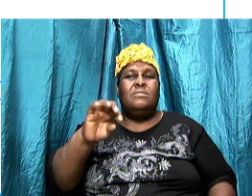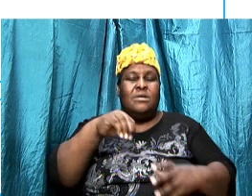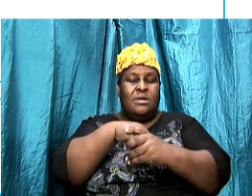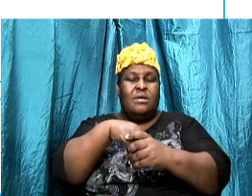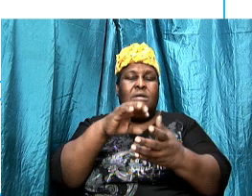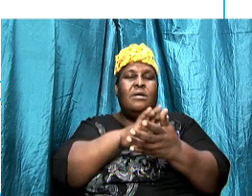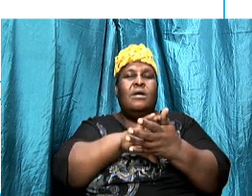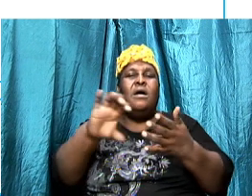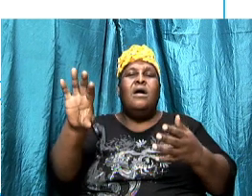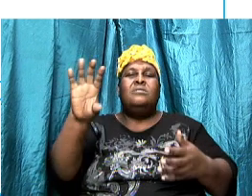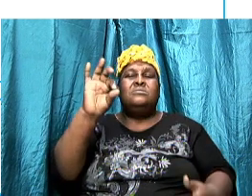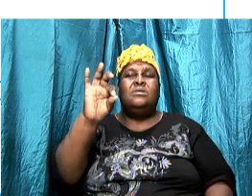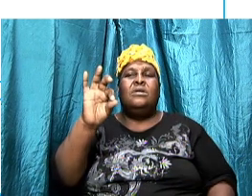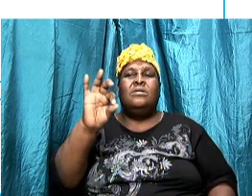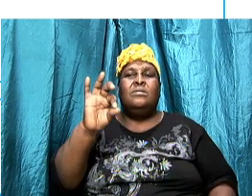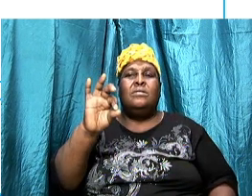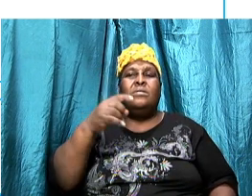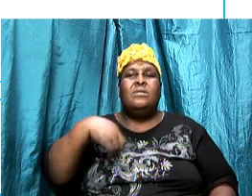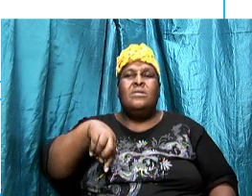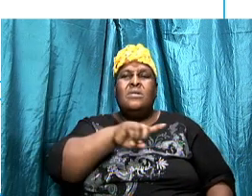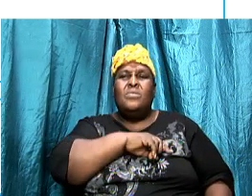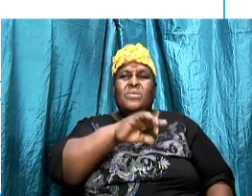9, we find,